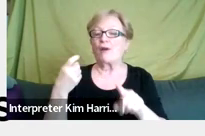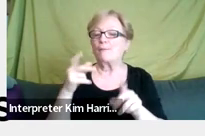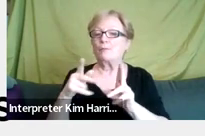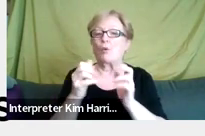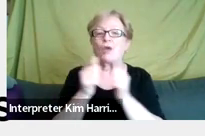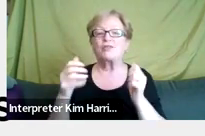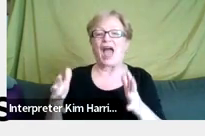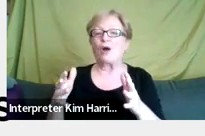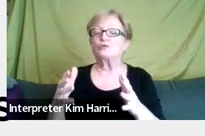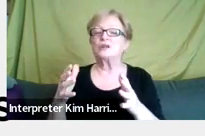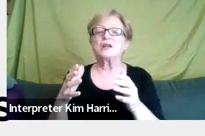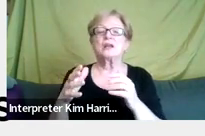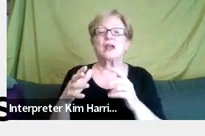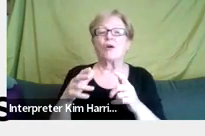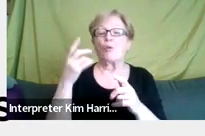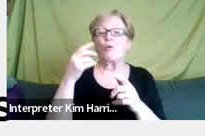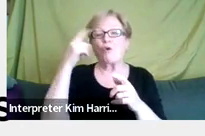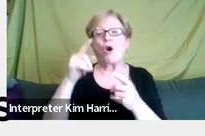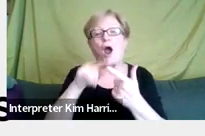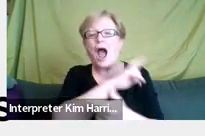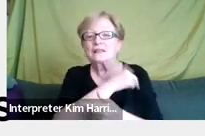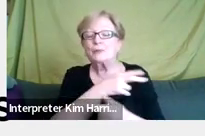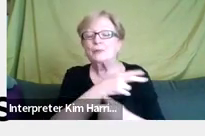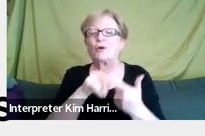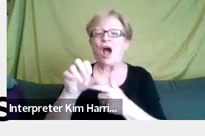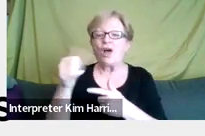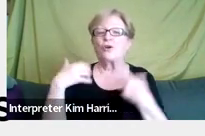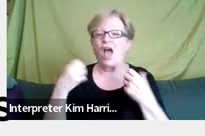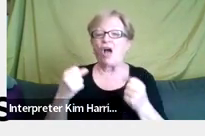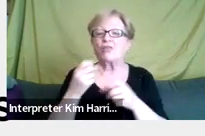without when it comes to hospitals and other healthcare services.